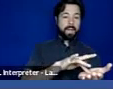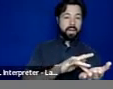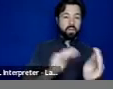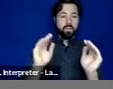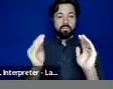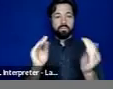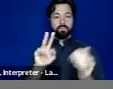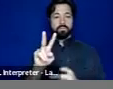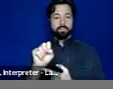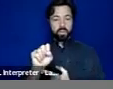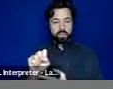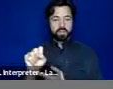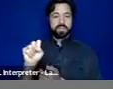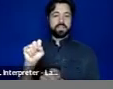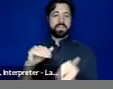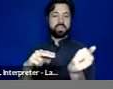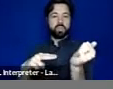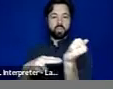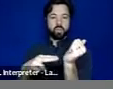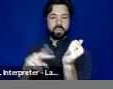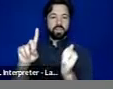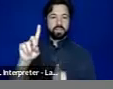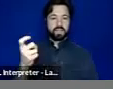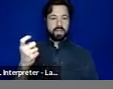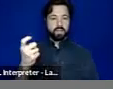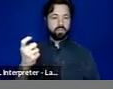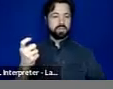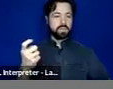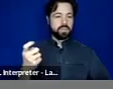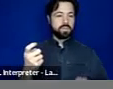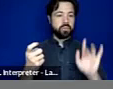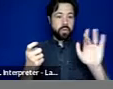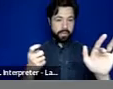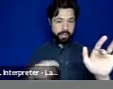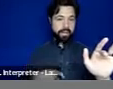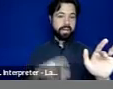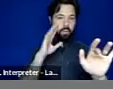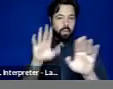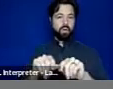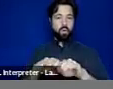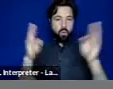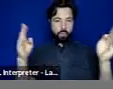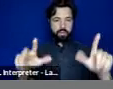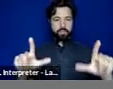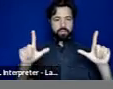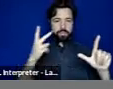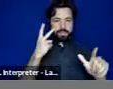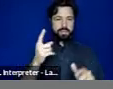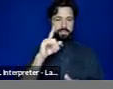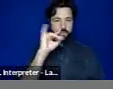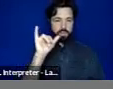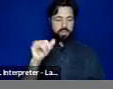diagnoses. Says it's a learning object. We would have to click in it to find out what it is, but your attribution